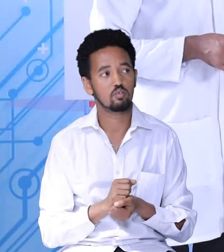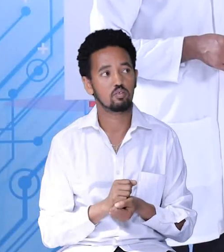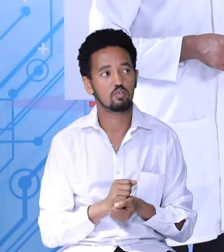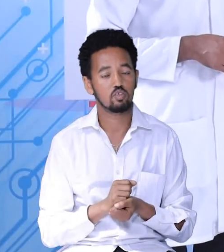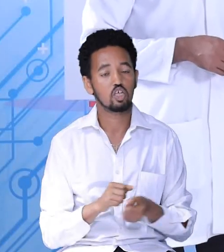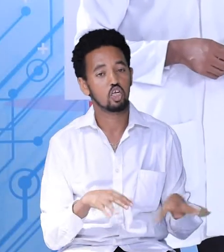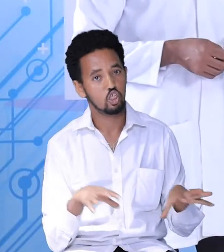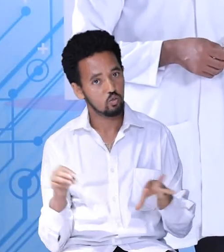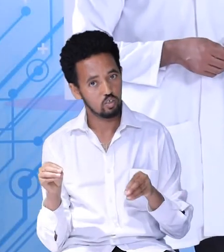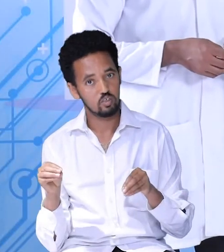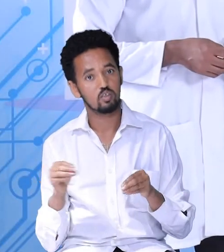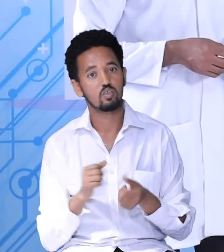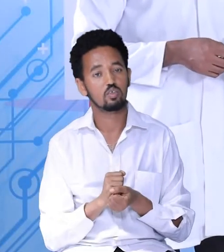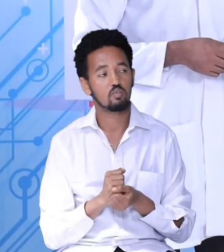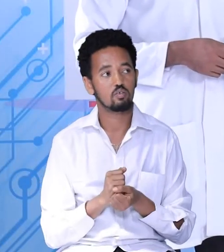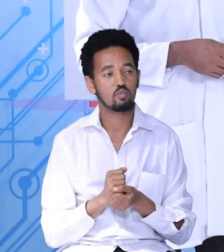Students,